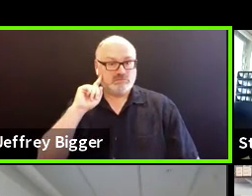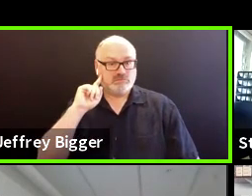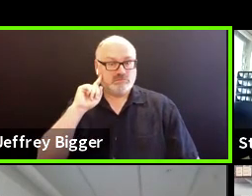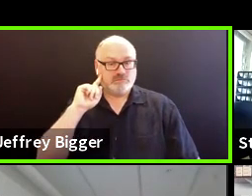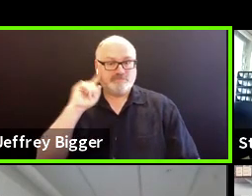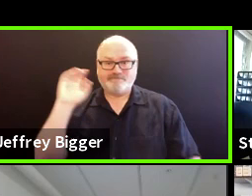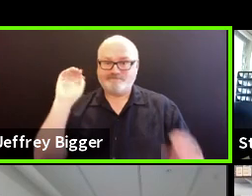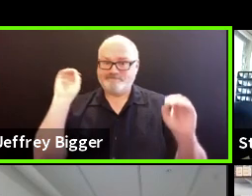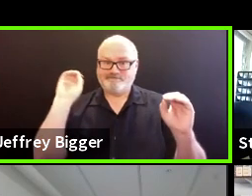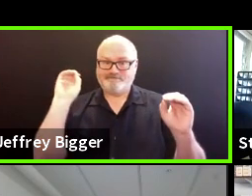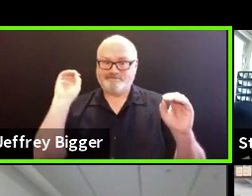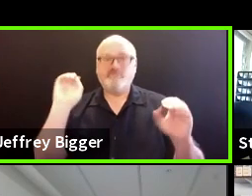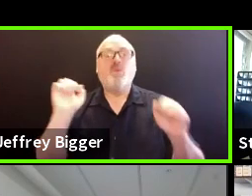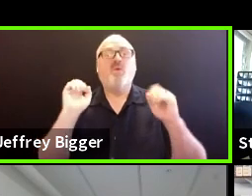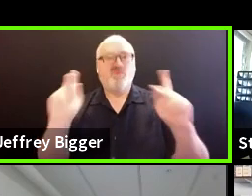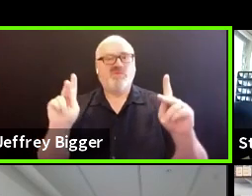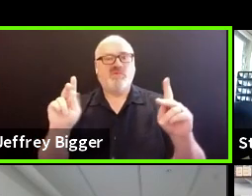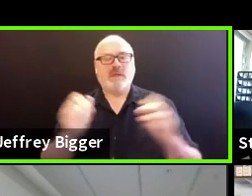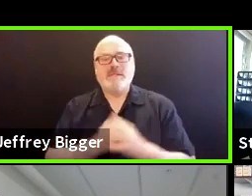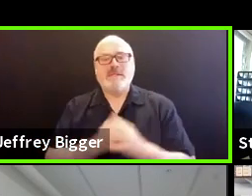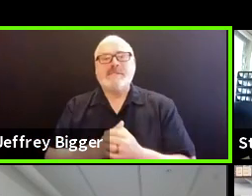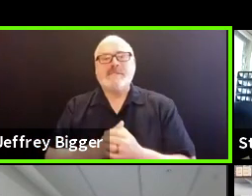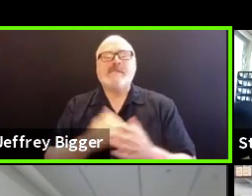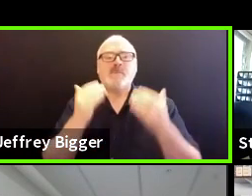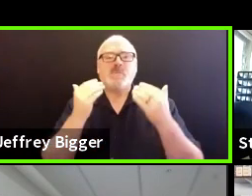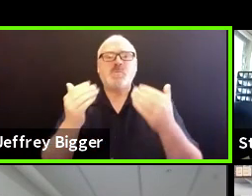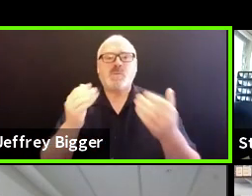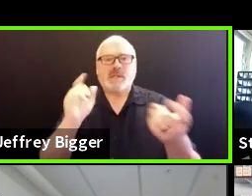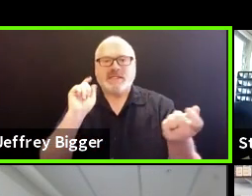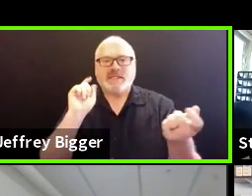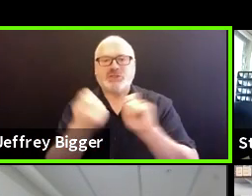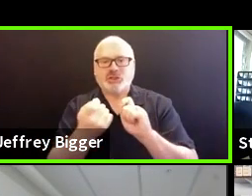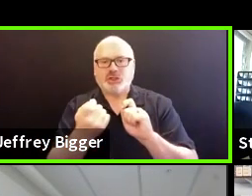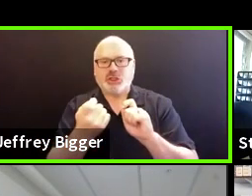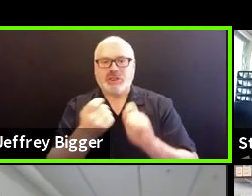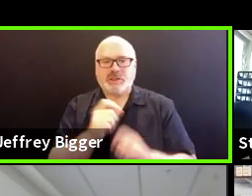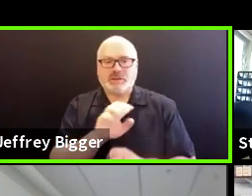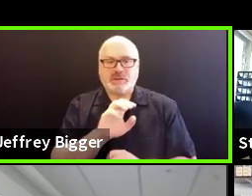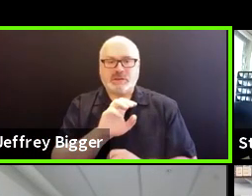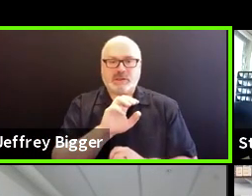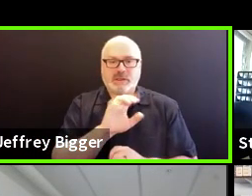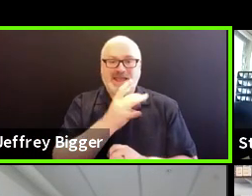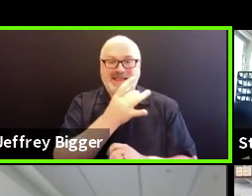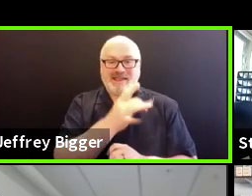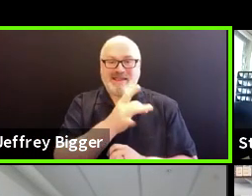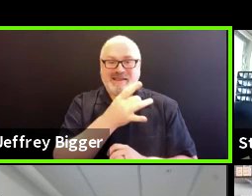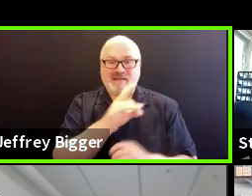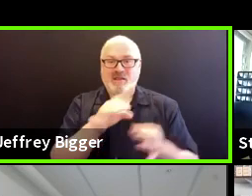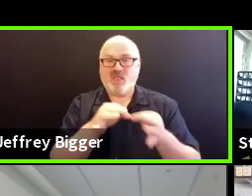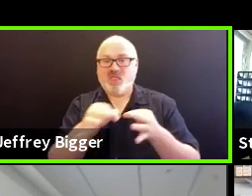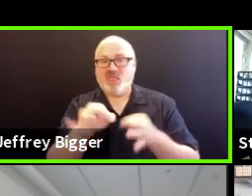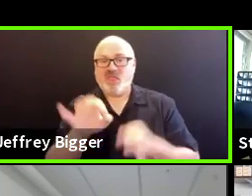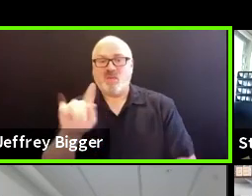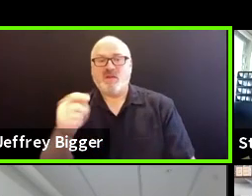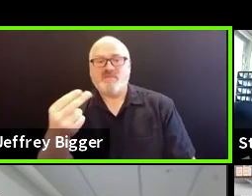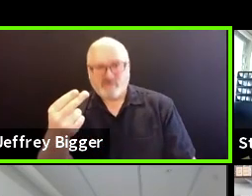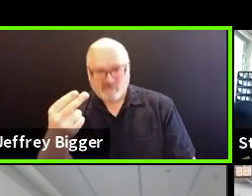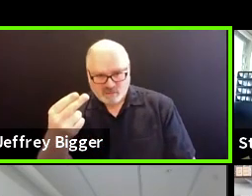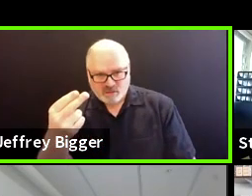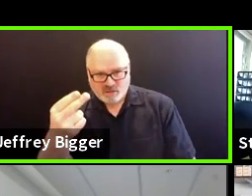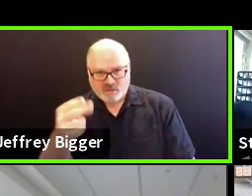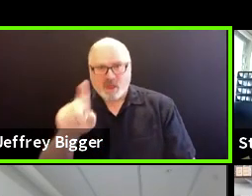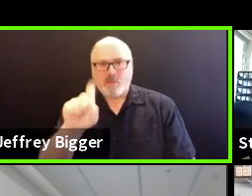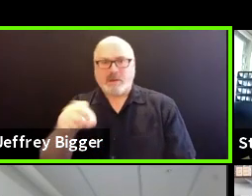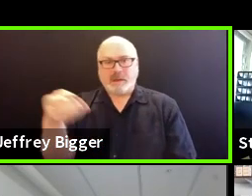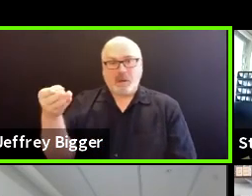Okay, why don't we change the 18th meeting to the 25th, and then we need a motion